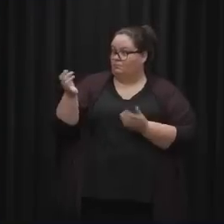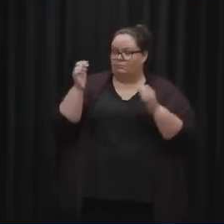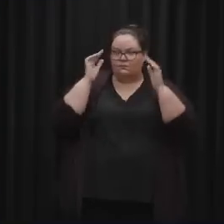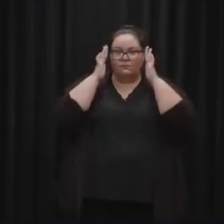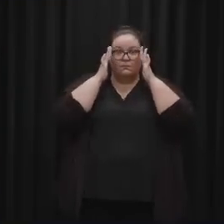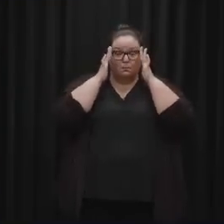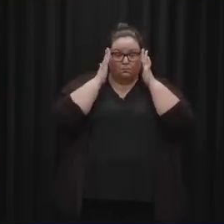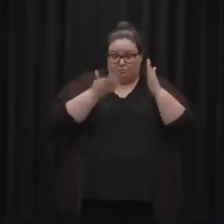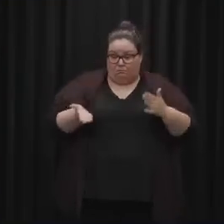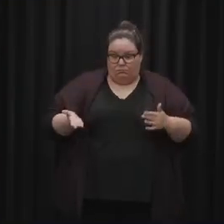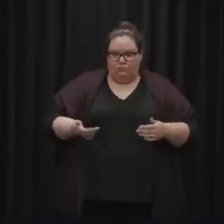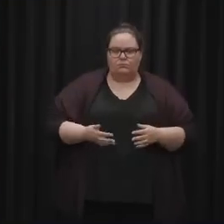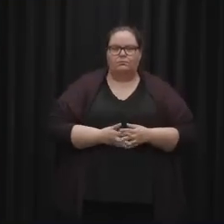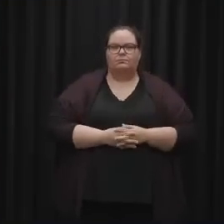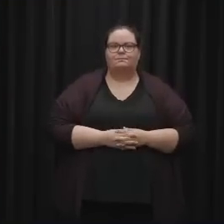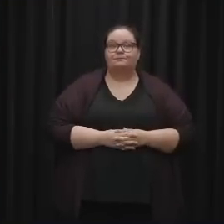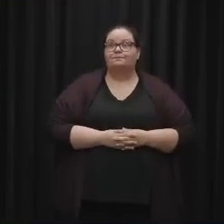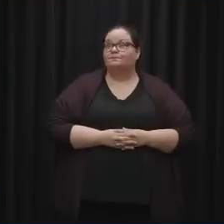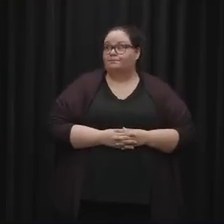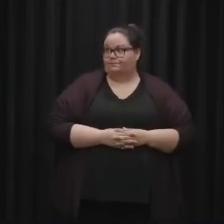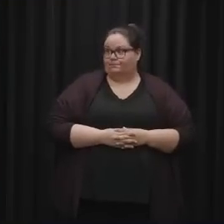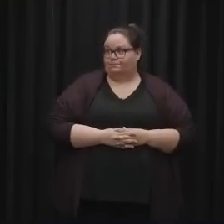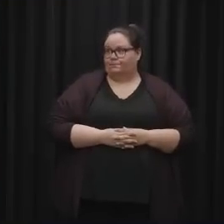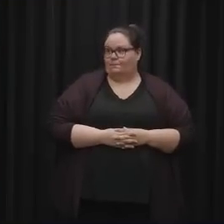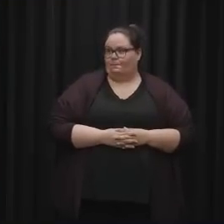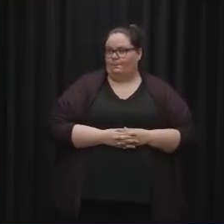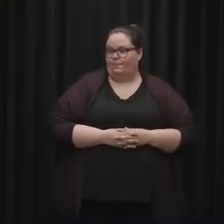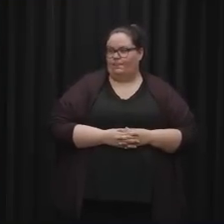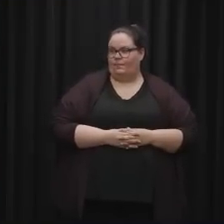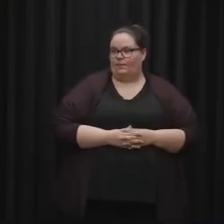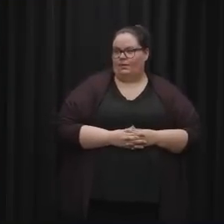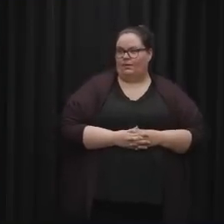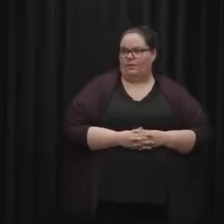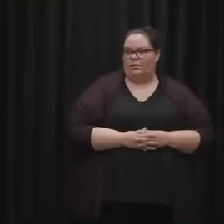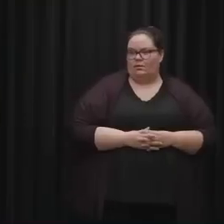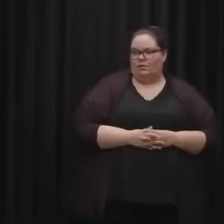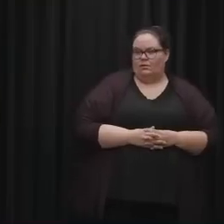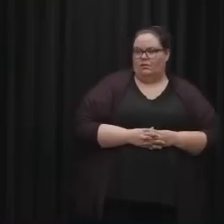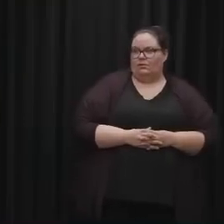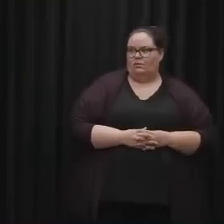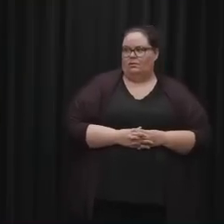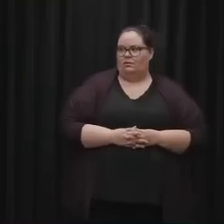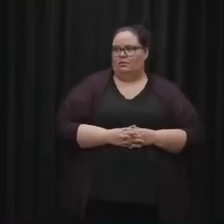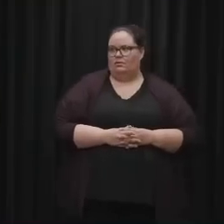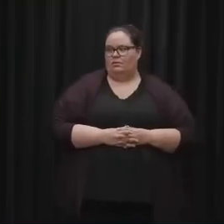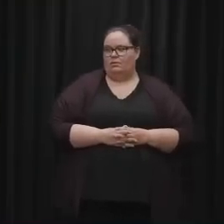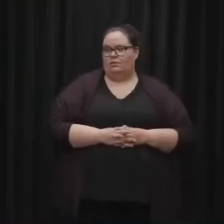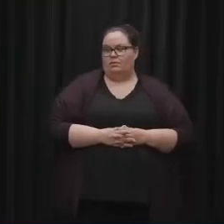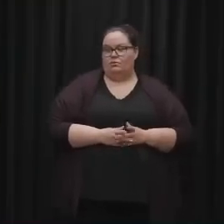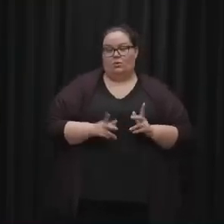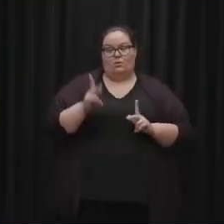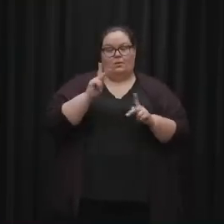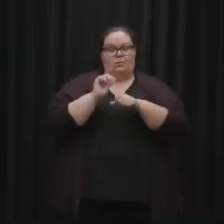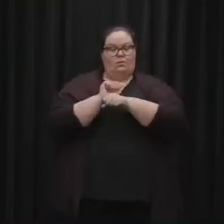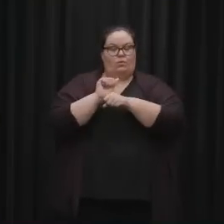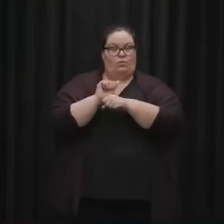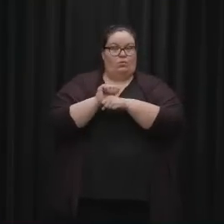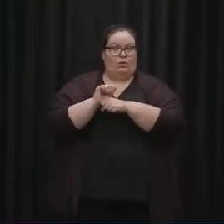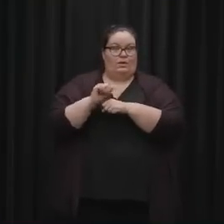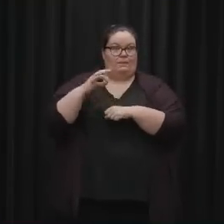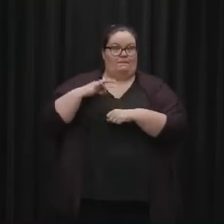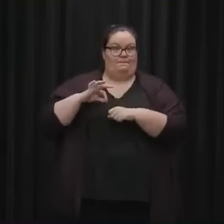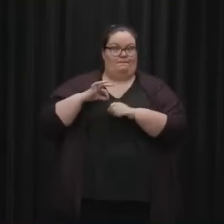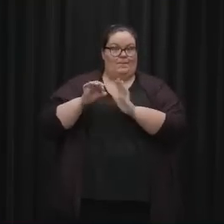Sure. Dr. Russell, with respect to those Canadian workers from the mill on the American